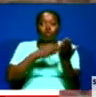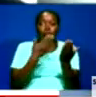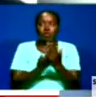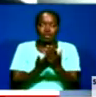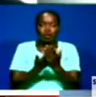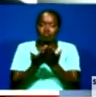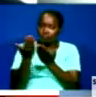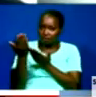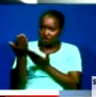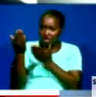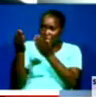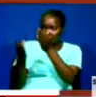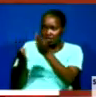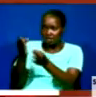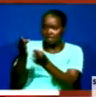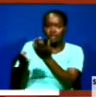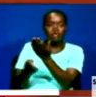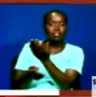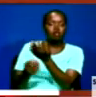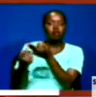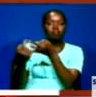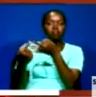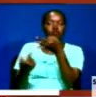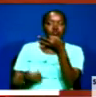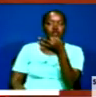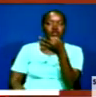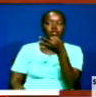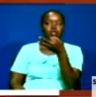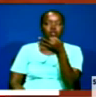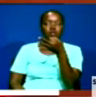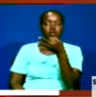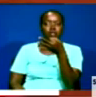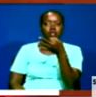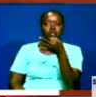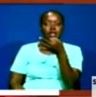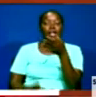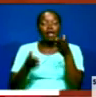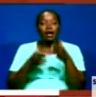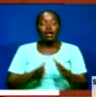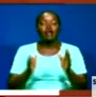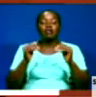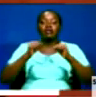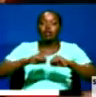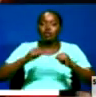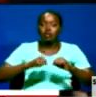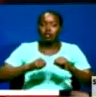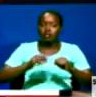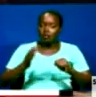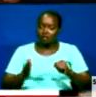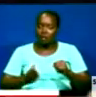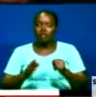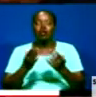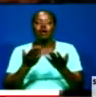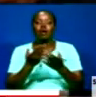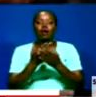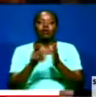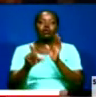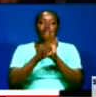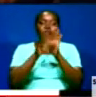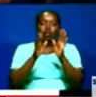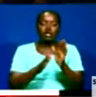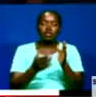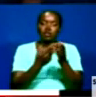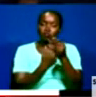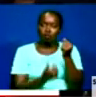Daniel Musinga, Emmanuel Ebuta, and Genya Masharia allowed a consent signed by lawyers of both sides settling the